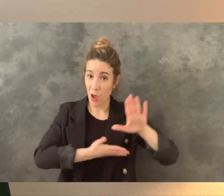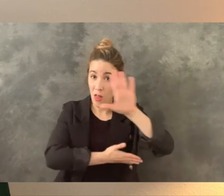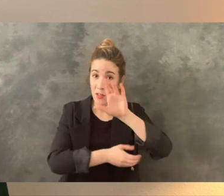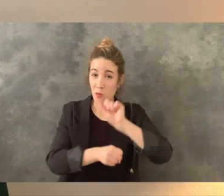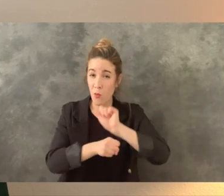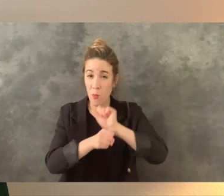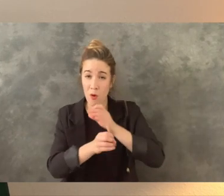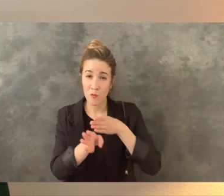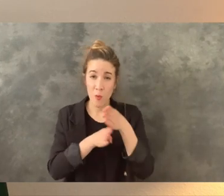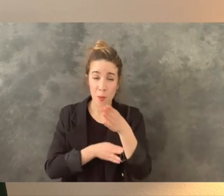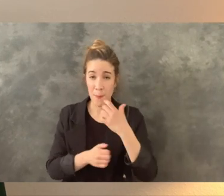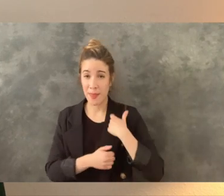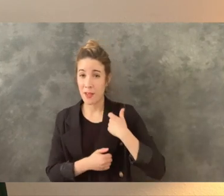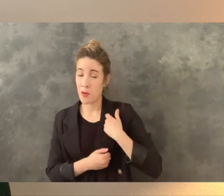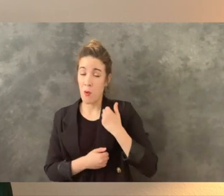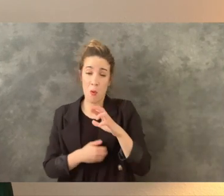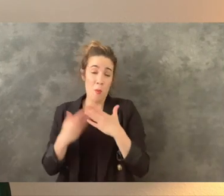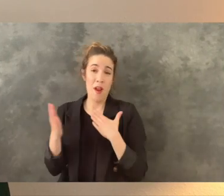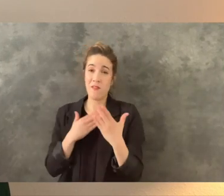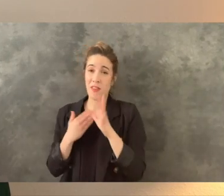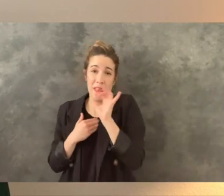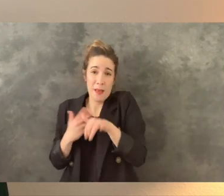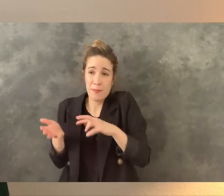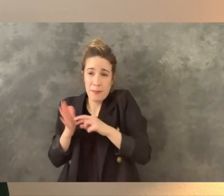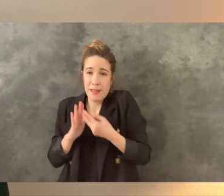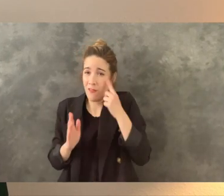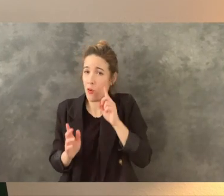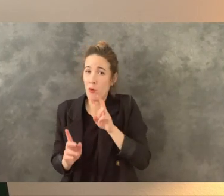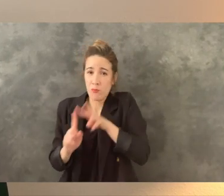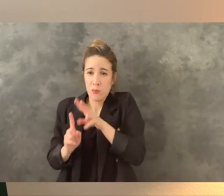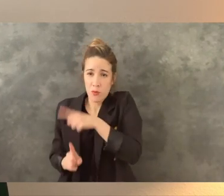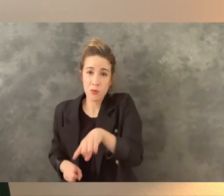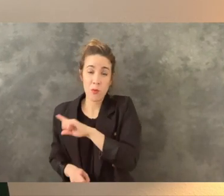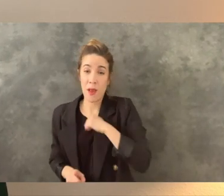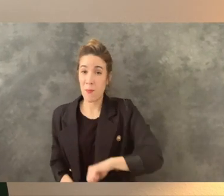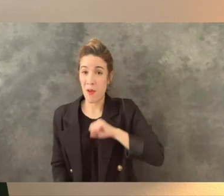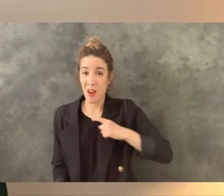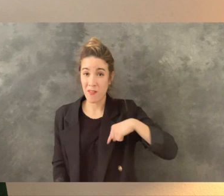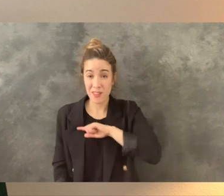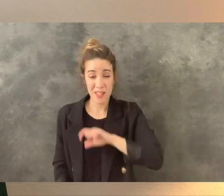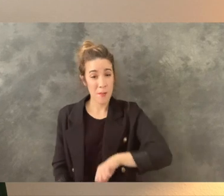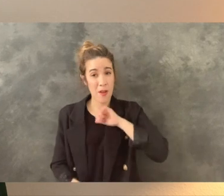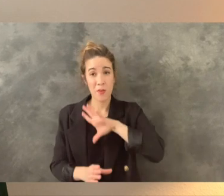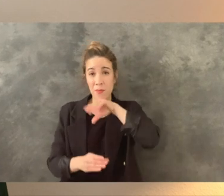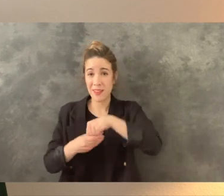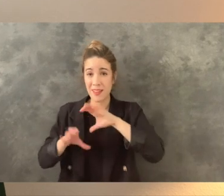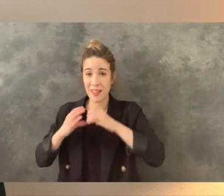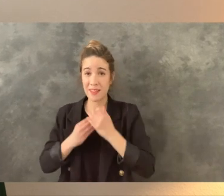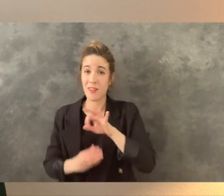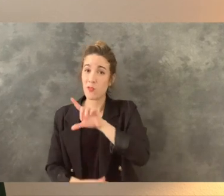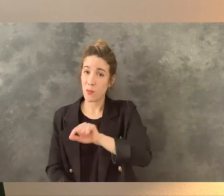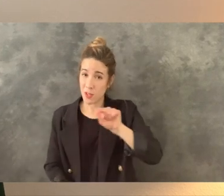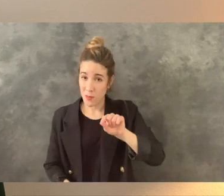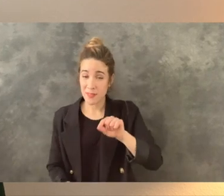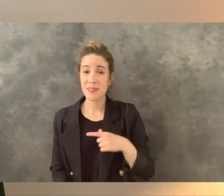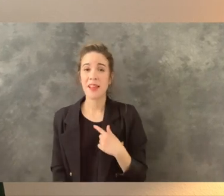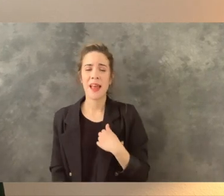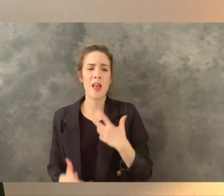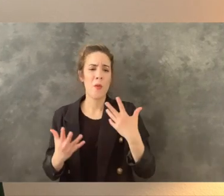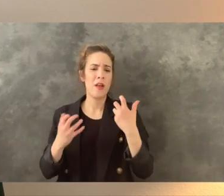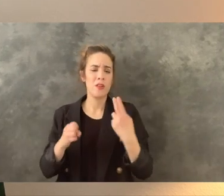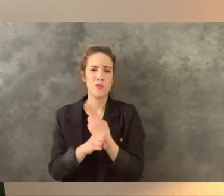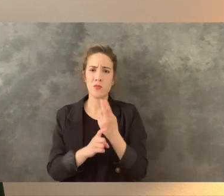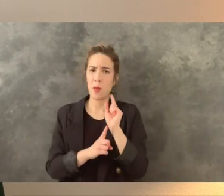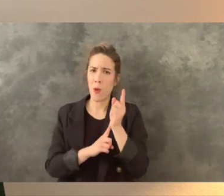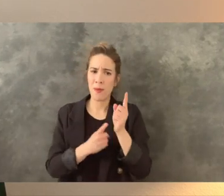the workforce, military, or wherever the next step in life is for you. I'm proud of us and proud to be part of the class of 2020. I'd